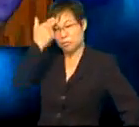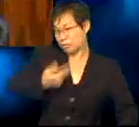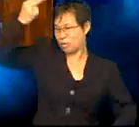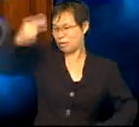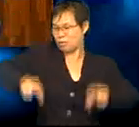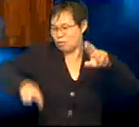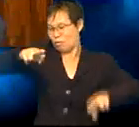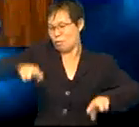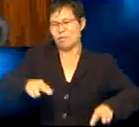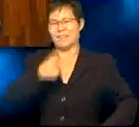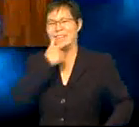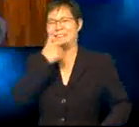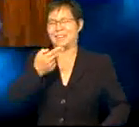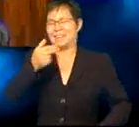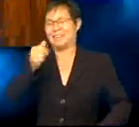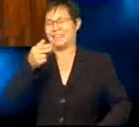around. Blah,